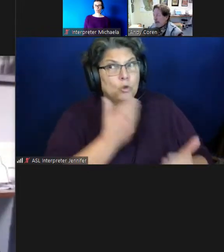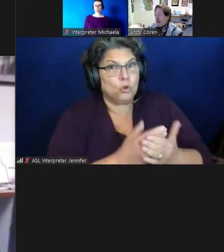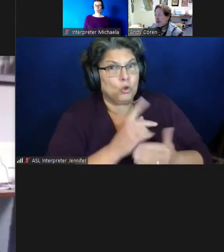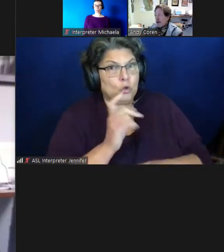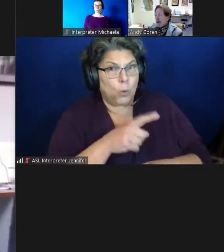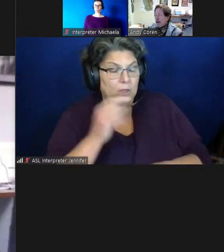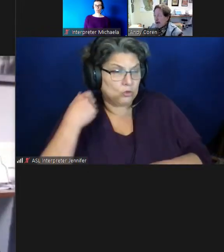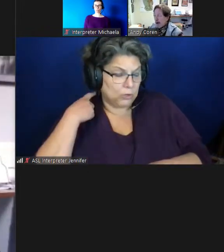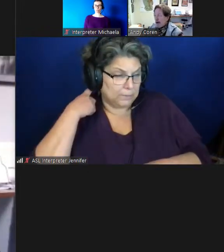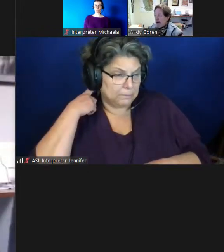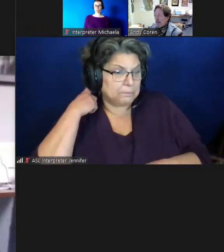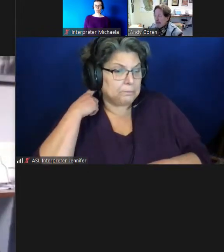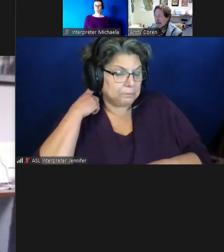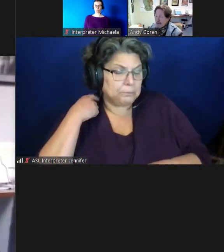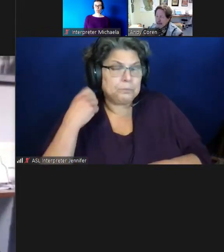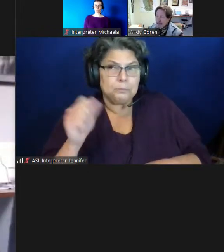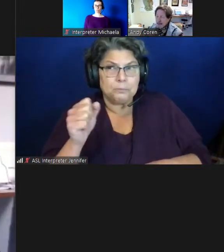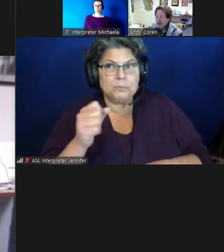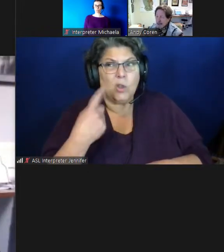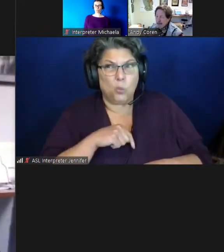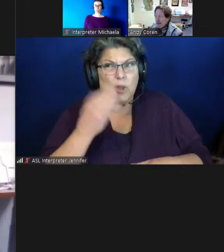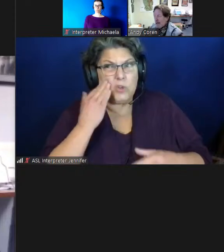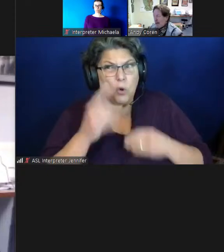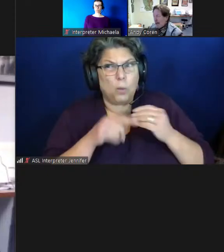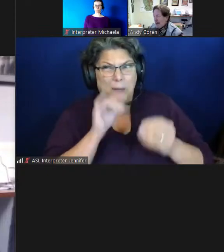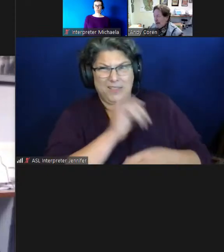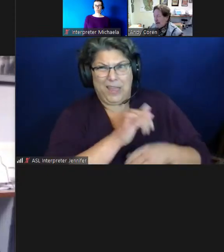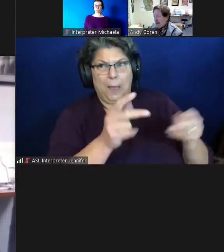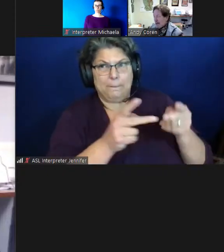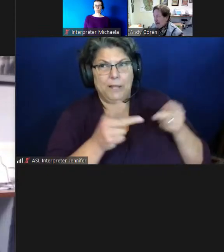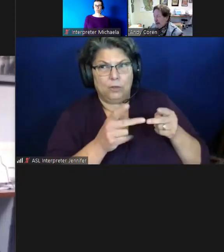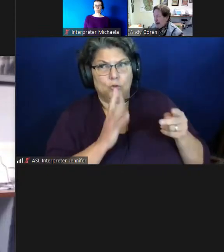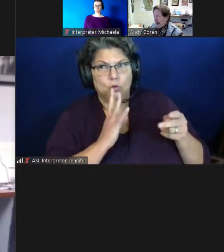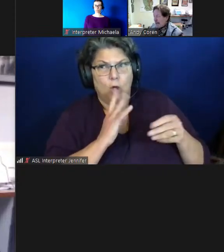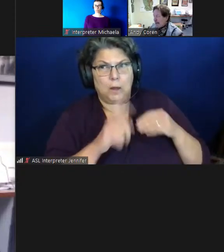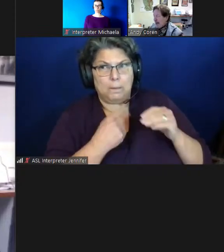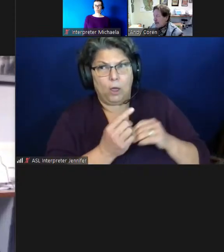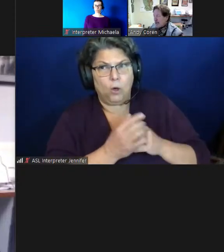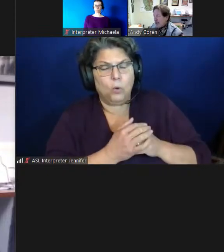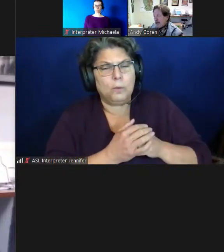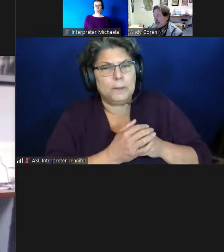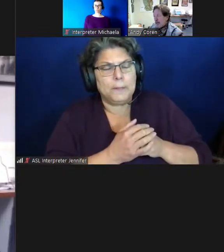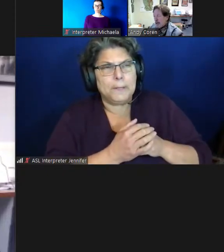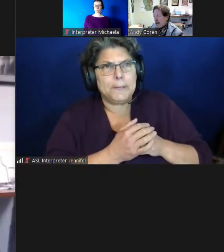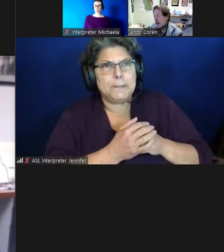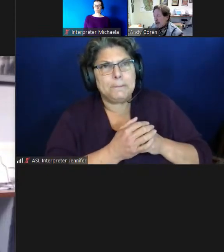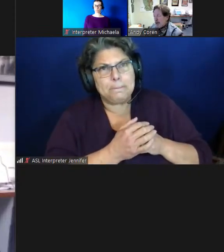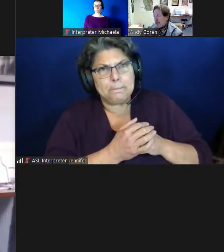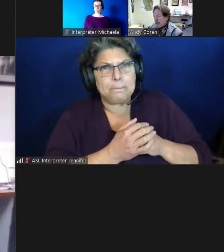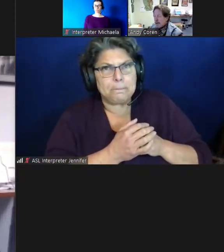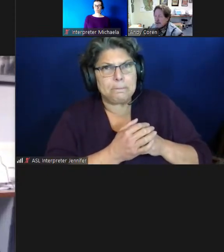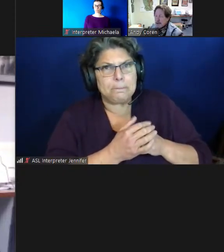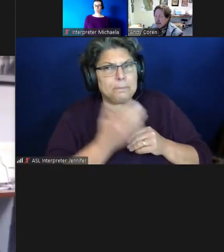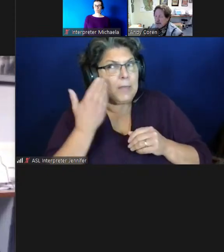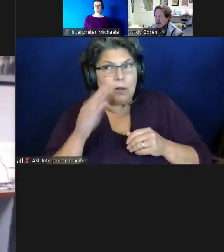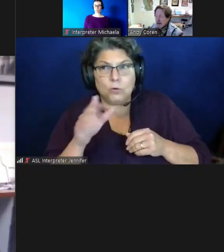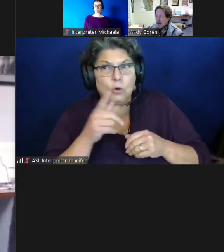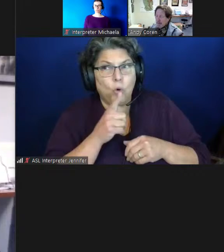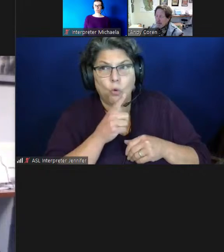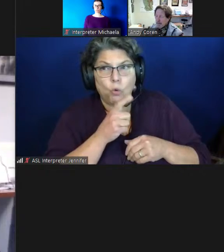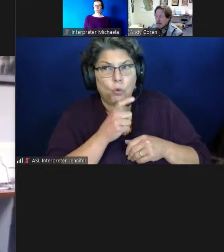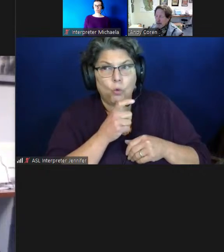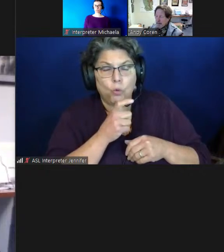We are aware of that testing site, and I don't know who is